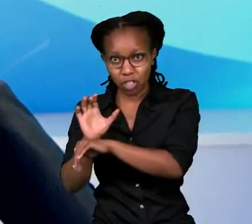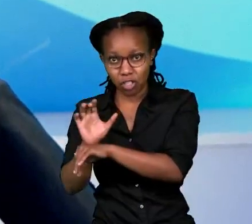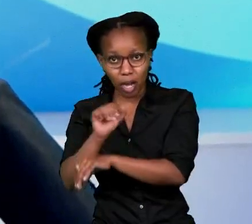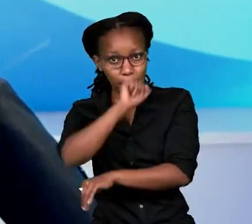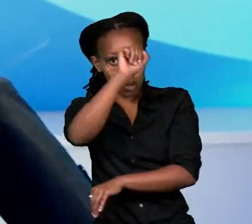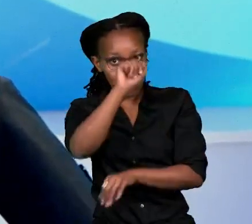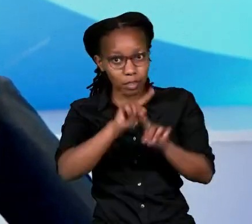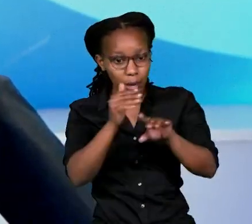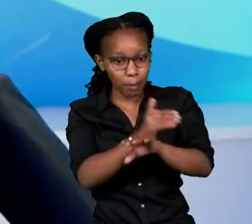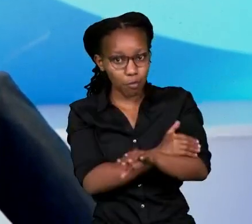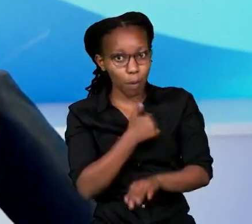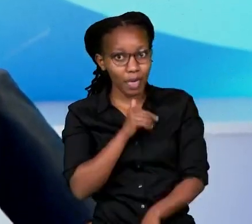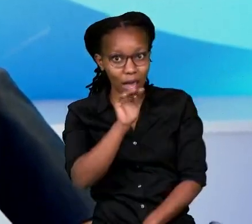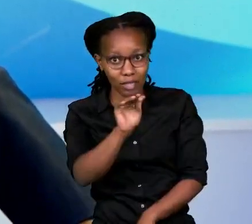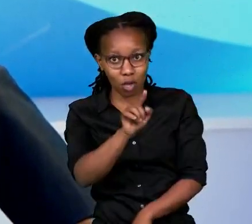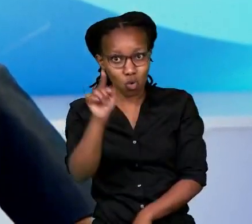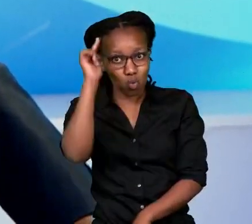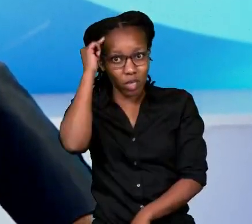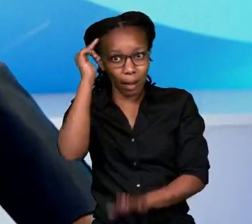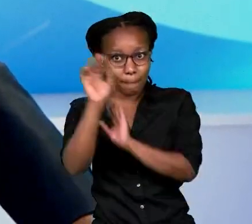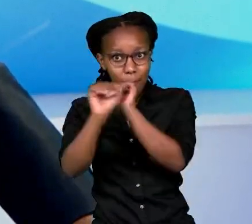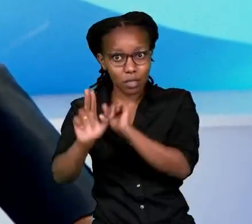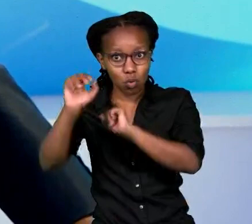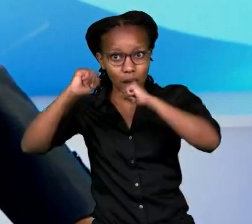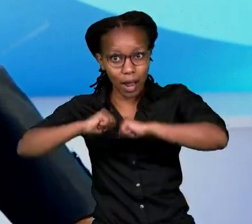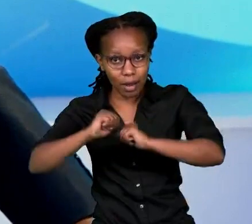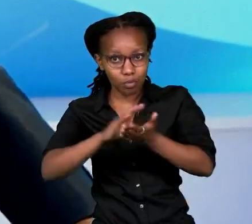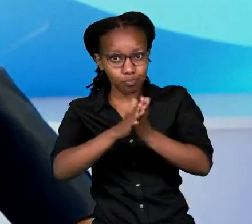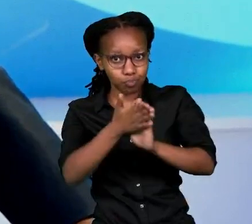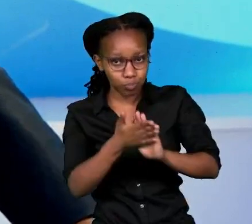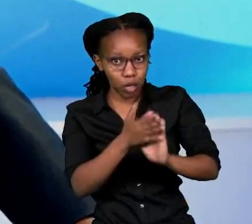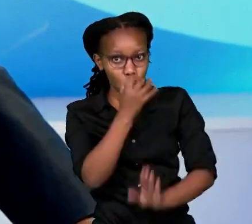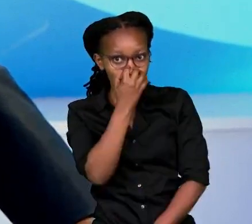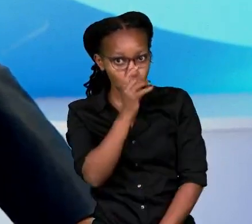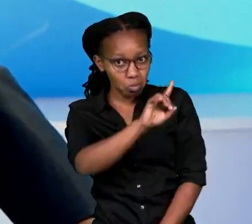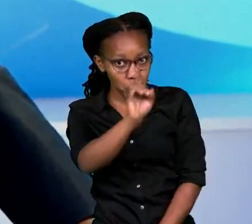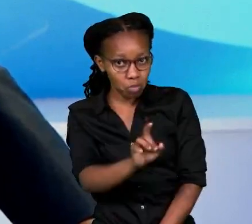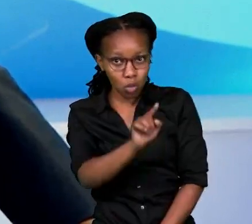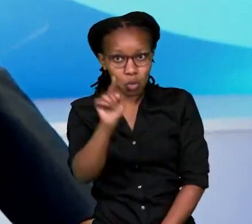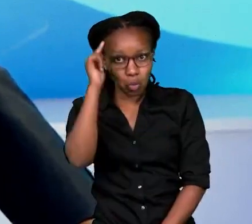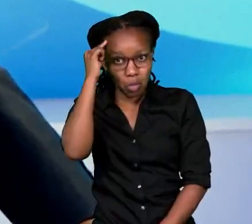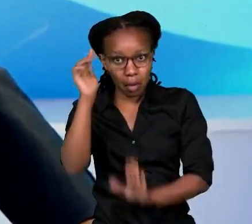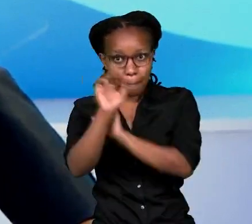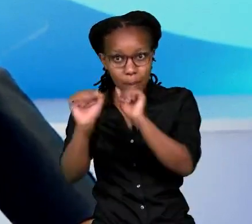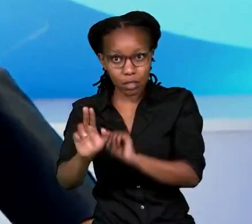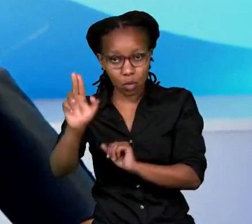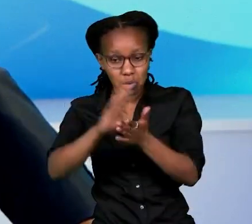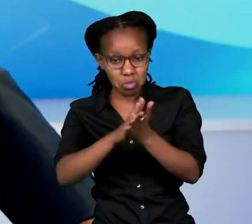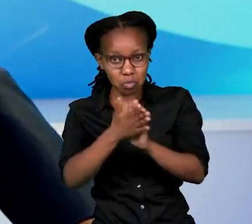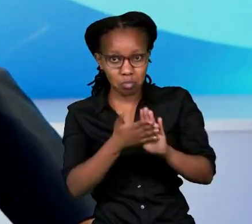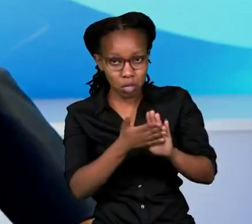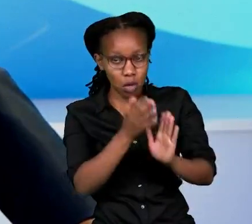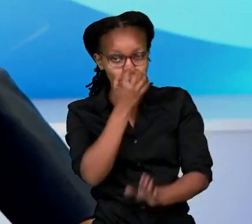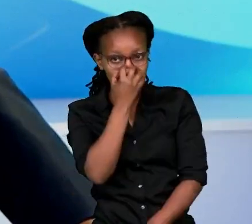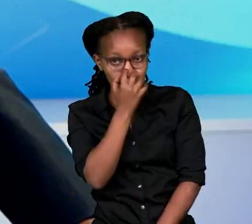on, I asked you, do you think President Uhuru Kenyatta will agree to reconcile with his deputy, William Ruto? Do you think the president will reconcile with